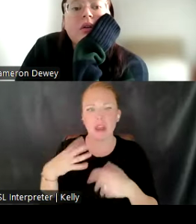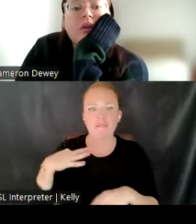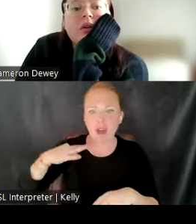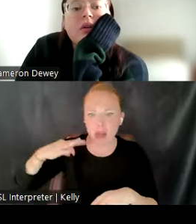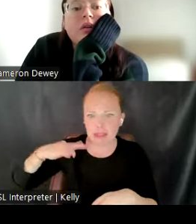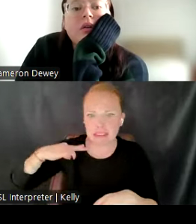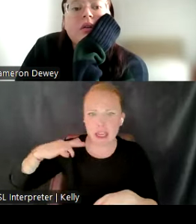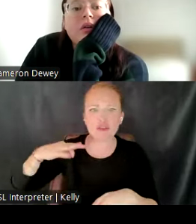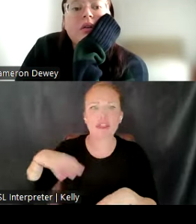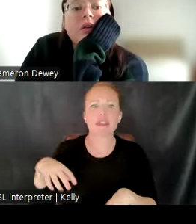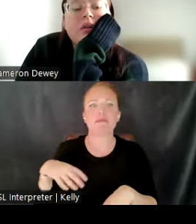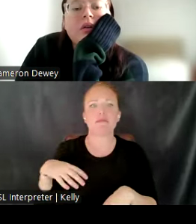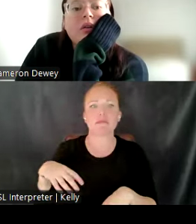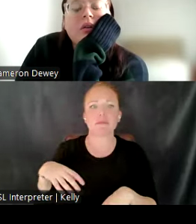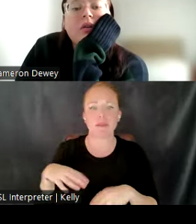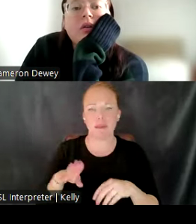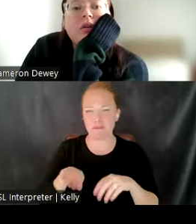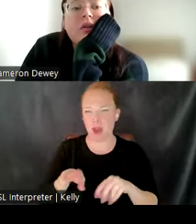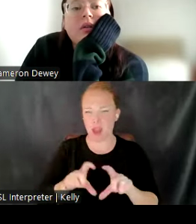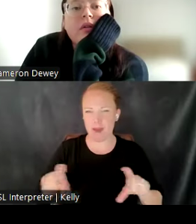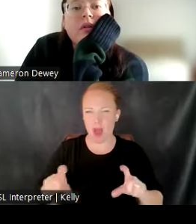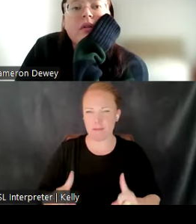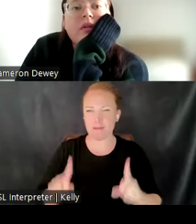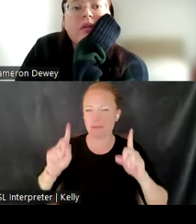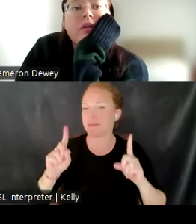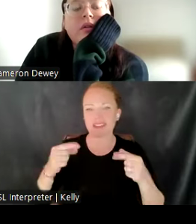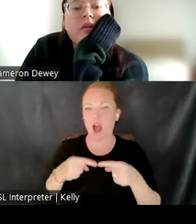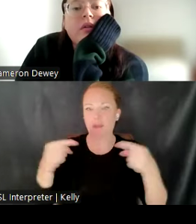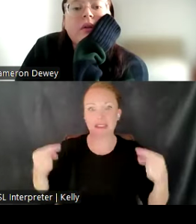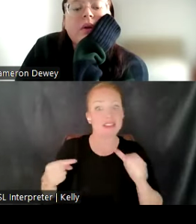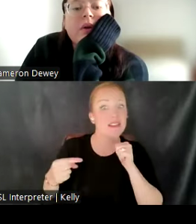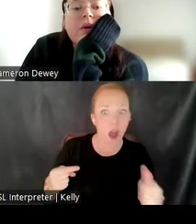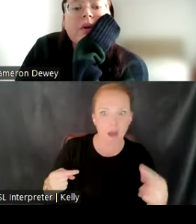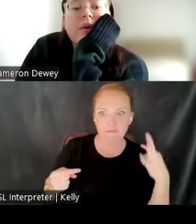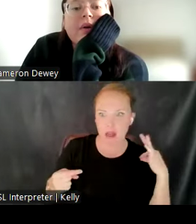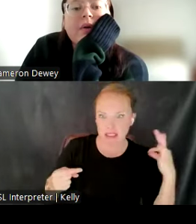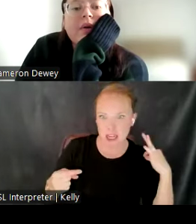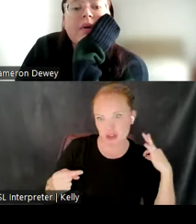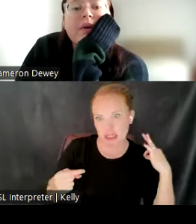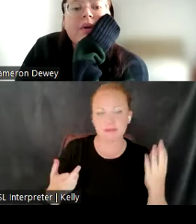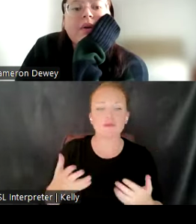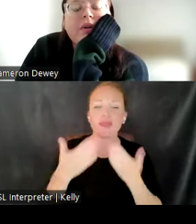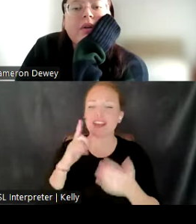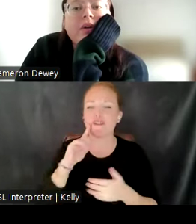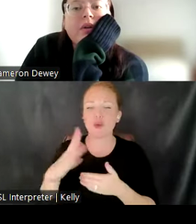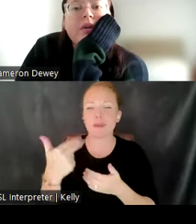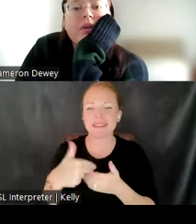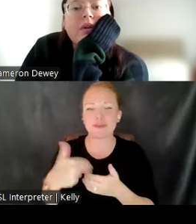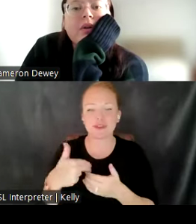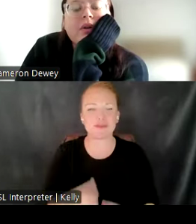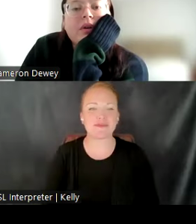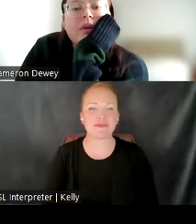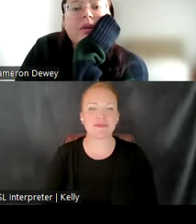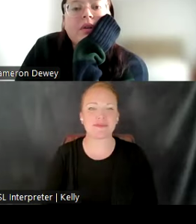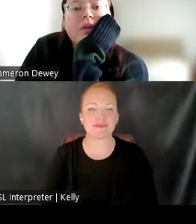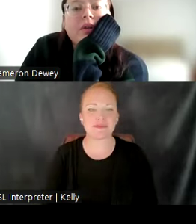voluntary, whereas bottom up would be the opposite, involuntary. So thank you guys so much for participating. It's really great to see that you guys